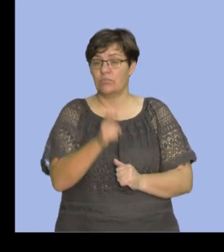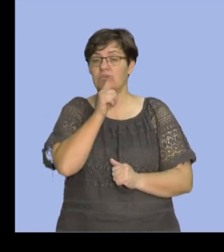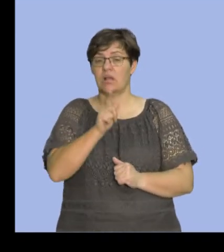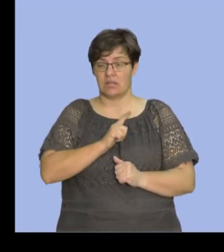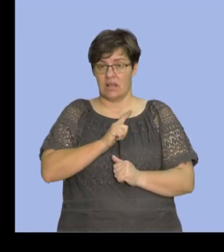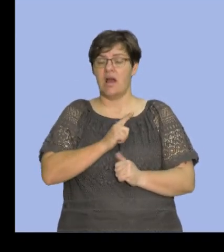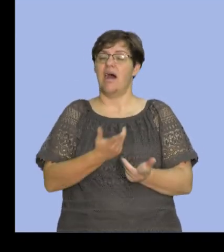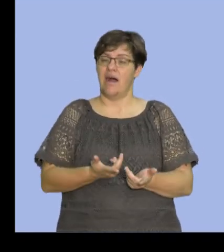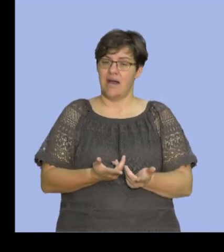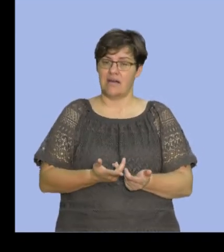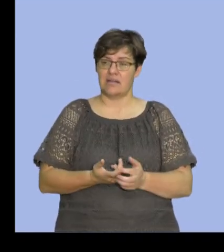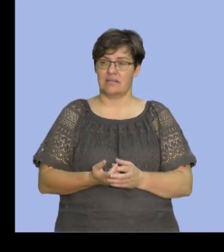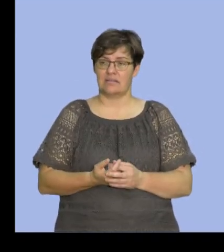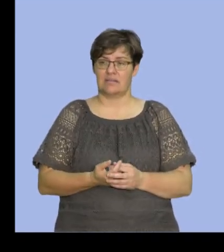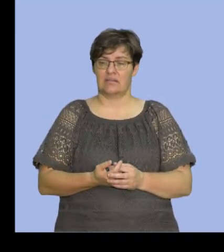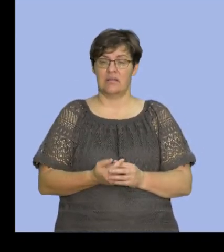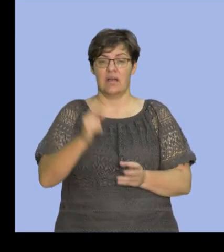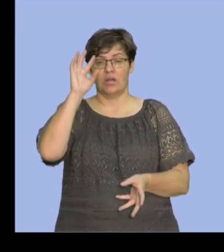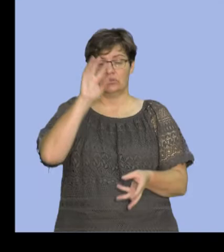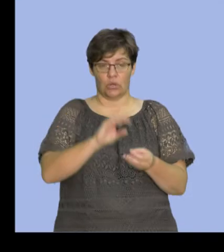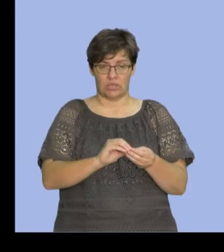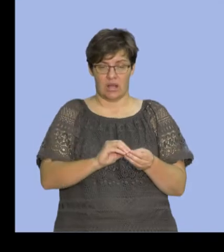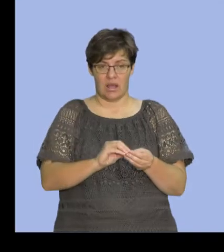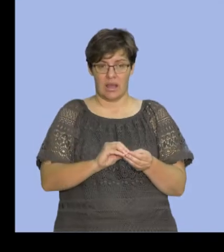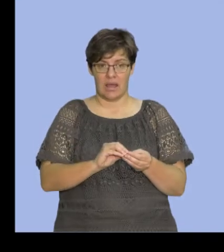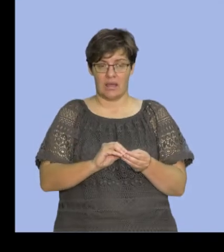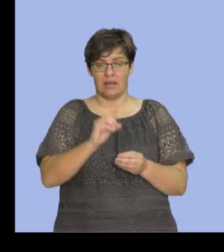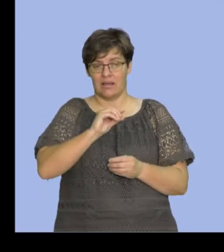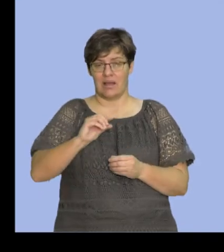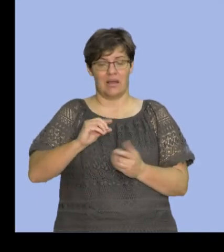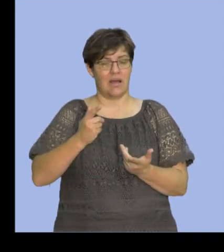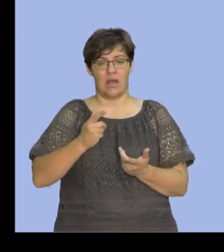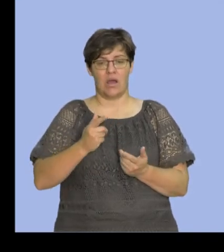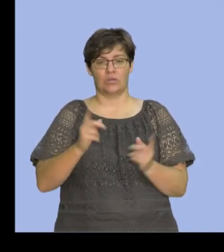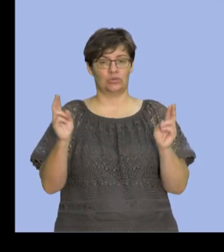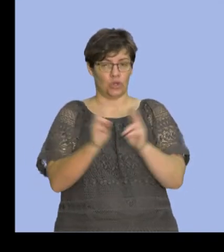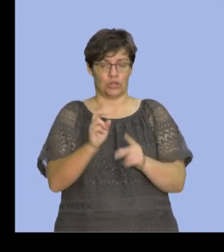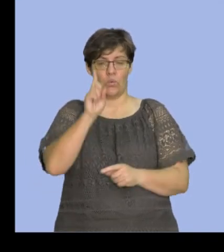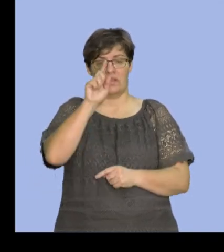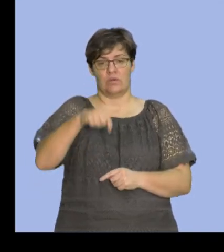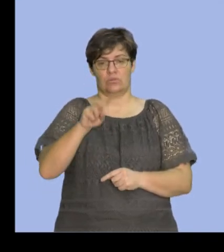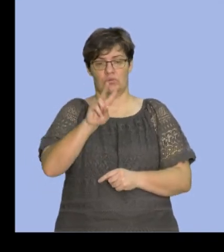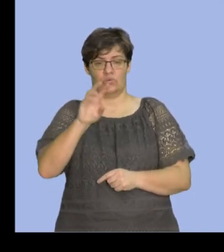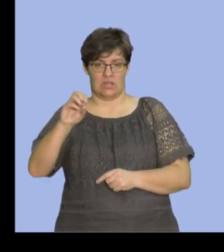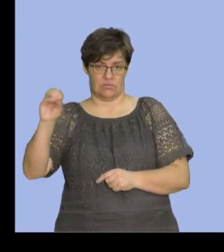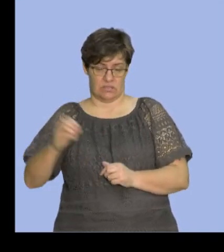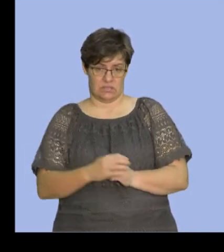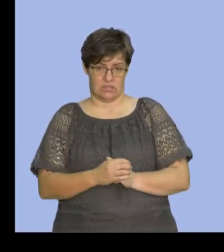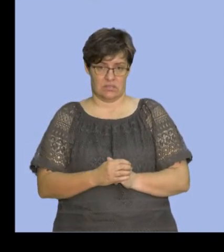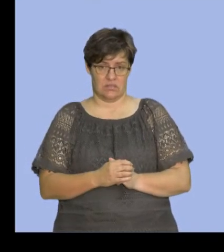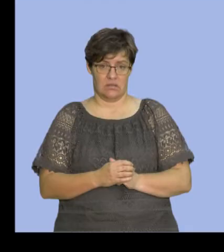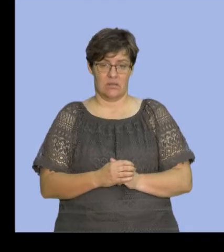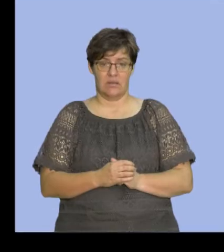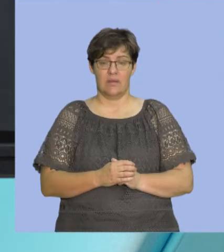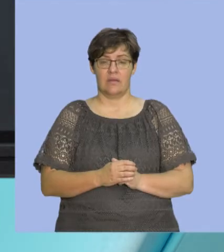it resulted in the total being undercast by 1,200, meaning it